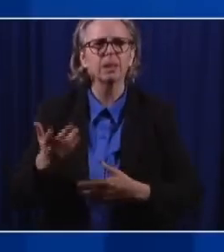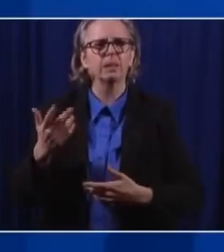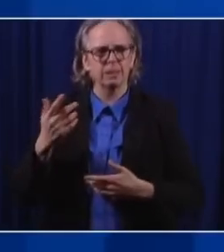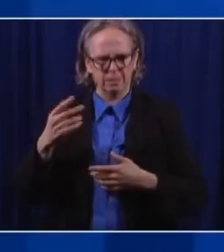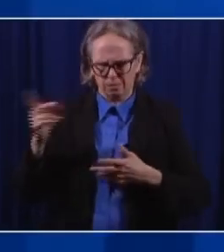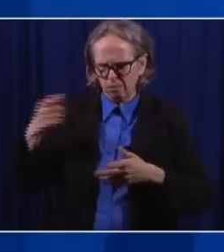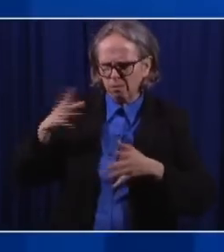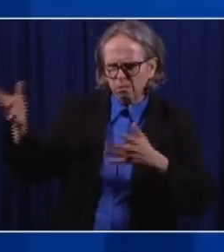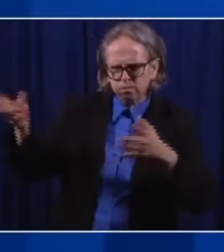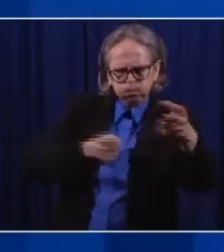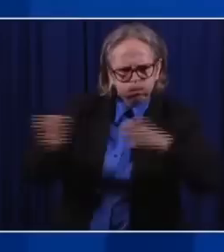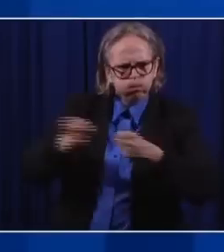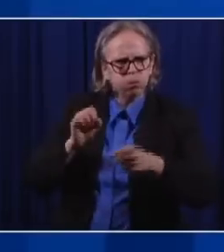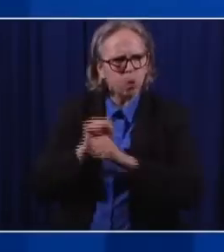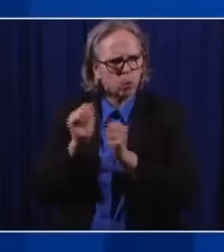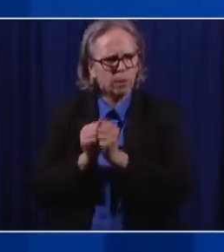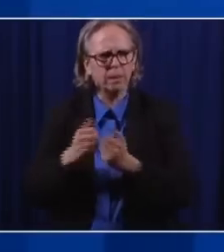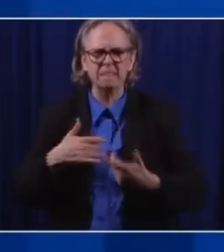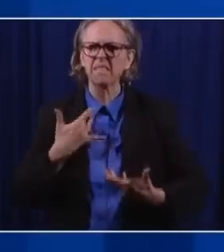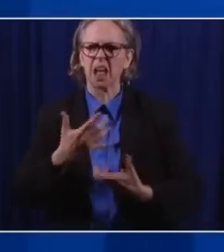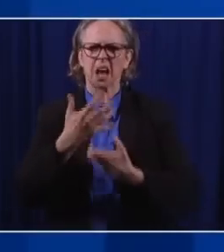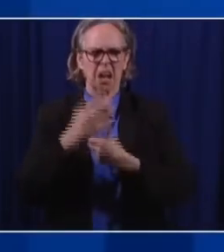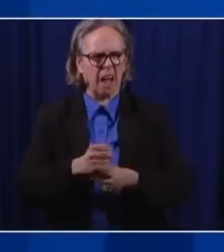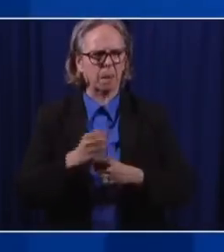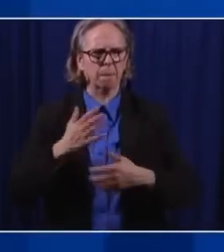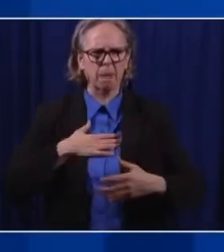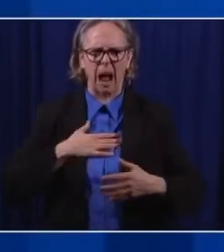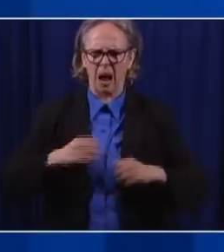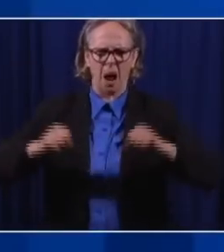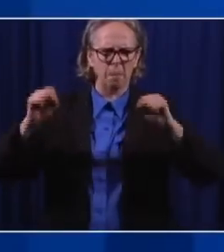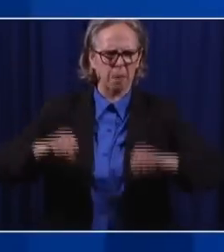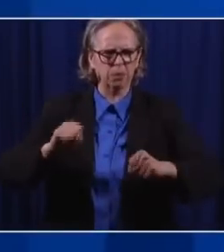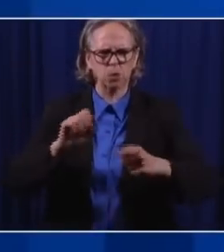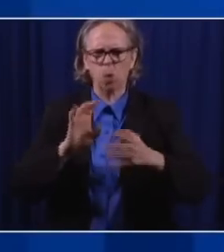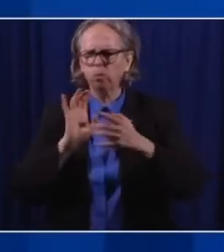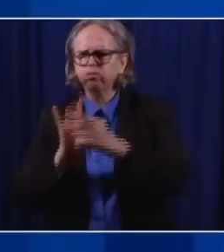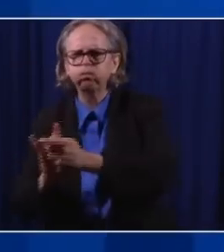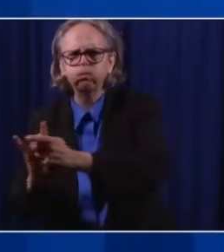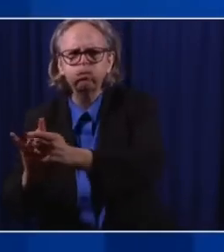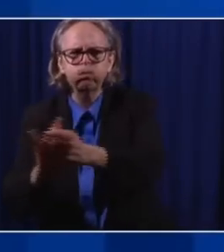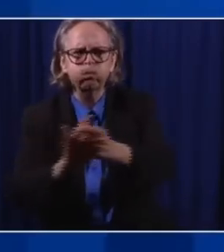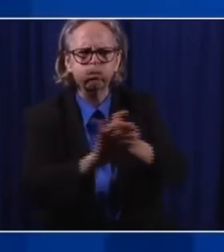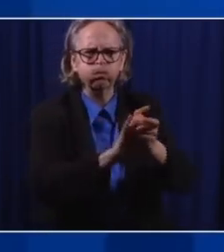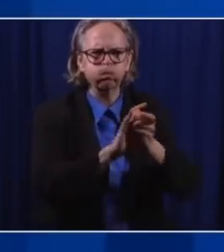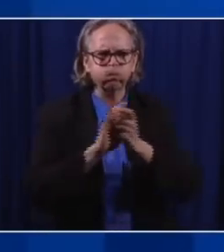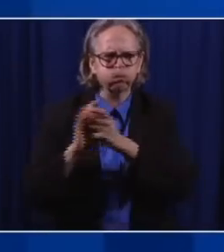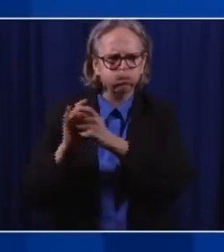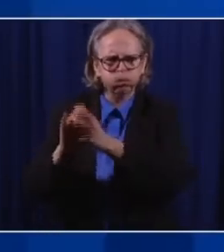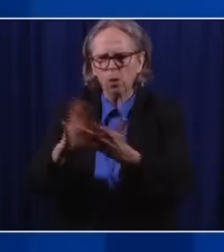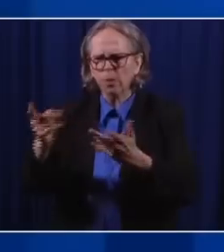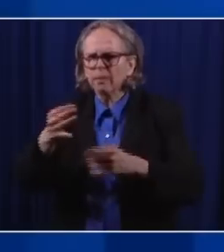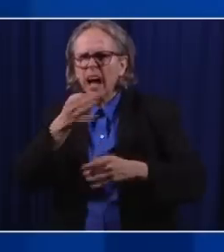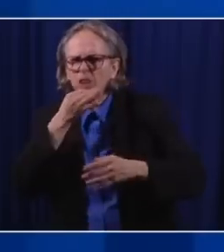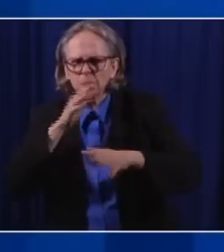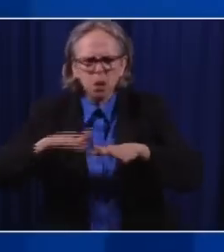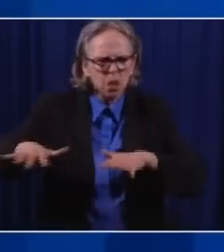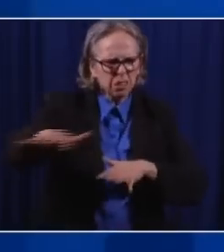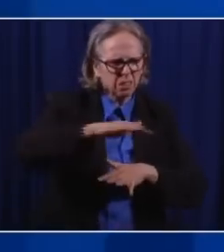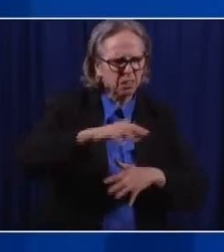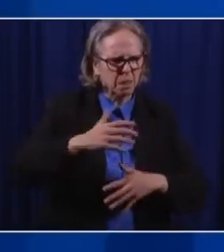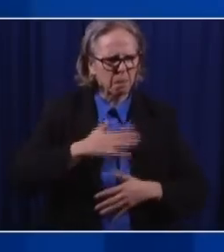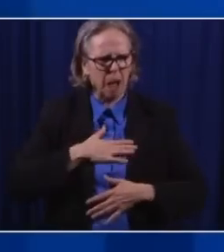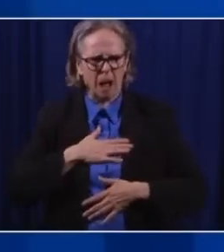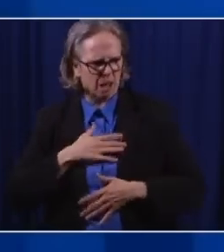to connect with the infectious disease experts around the state of Ohio, but also around the nation. And my own